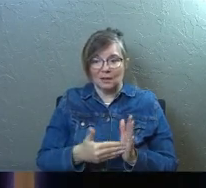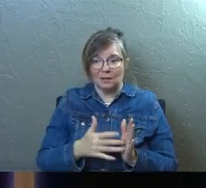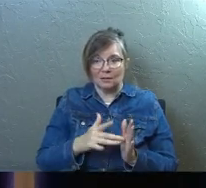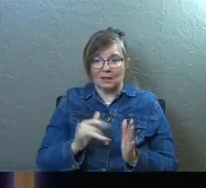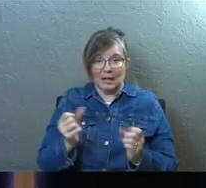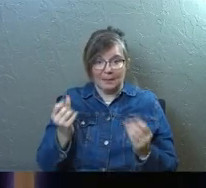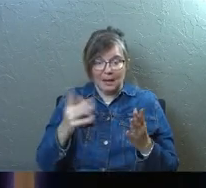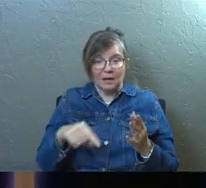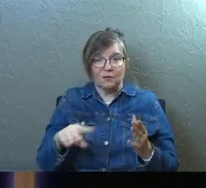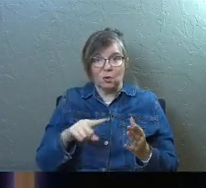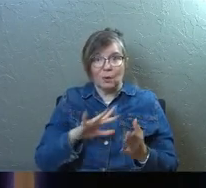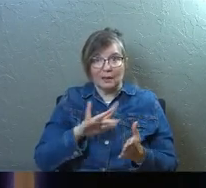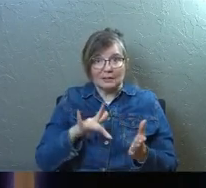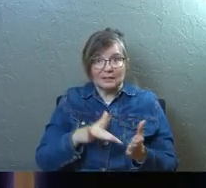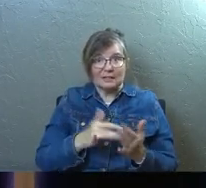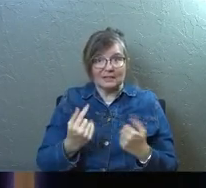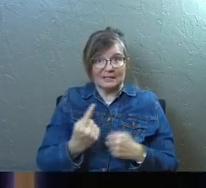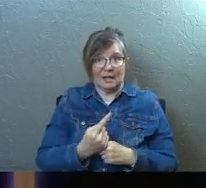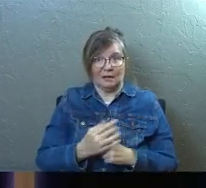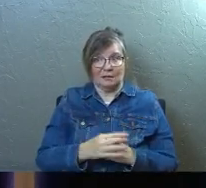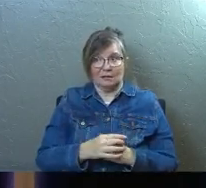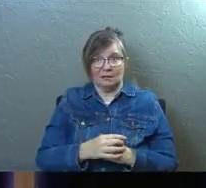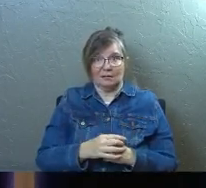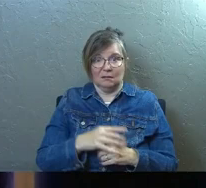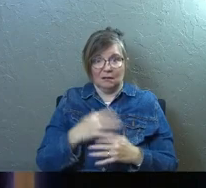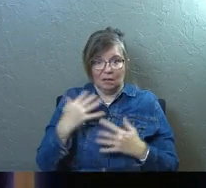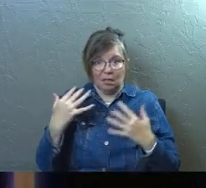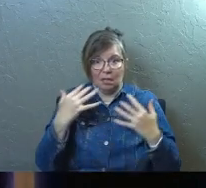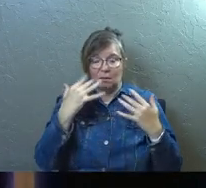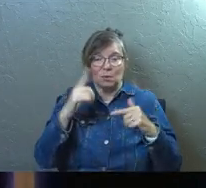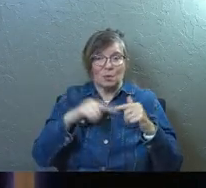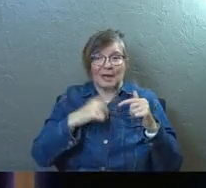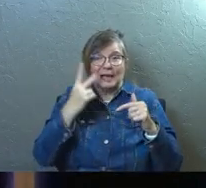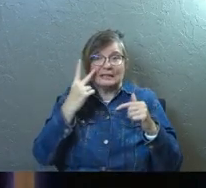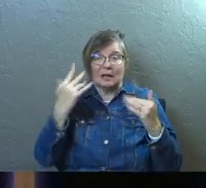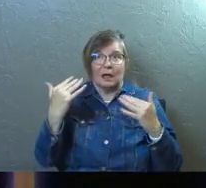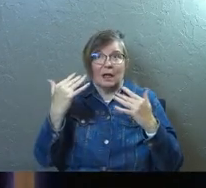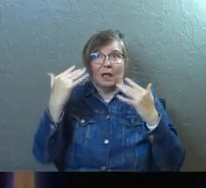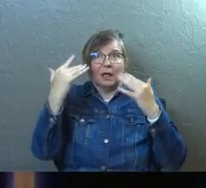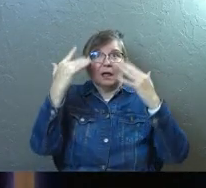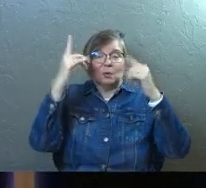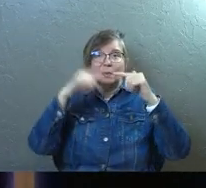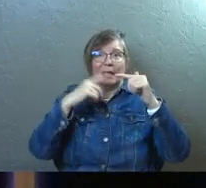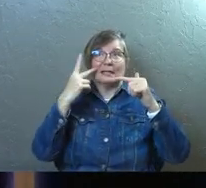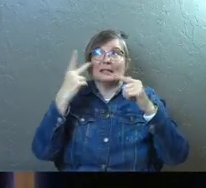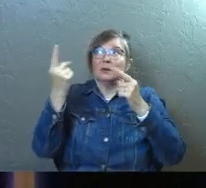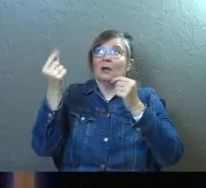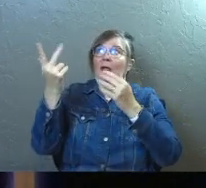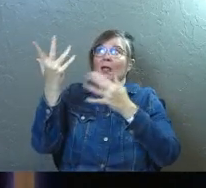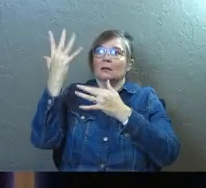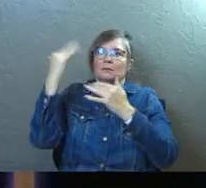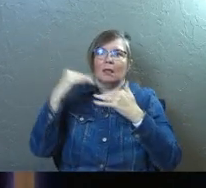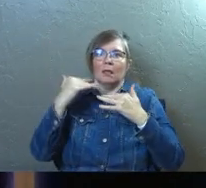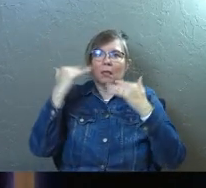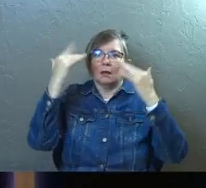thick of it, like many of you guys are in the thick of it today, you can't see all the things that he's doing.